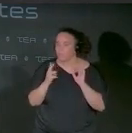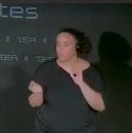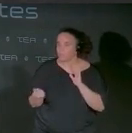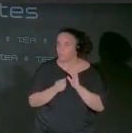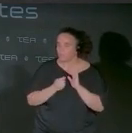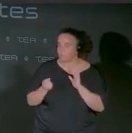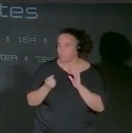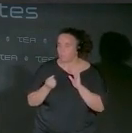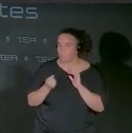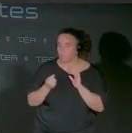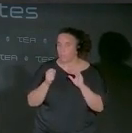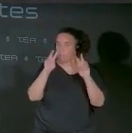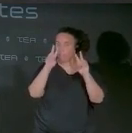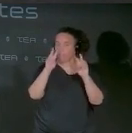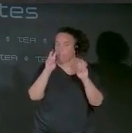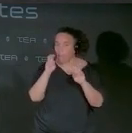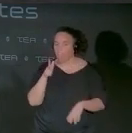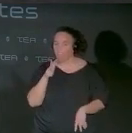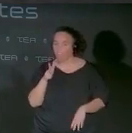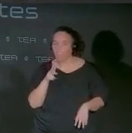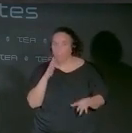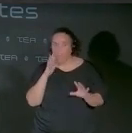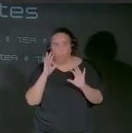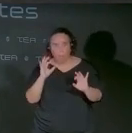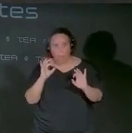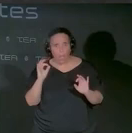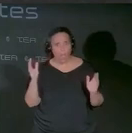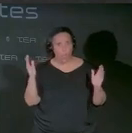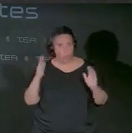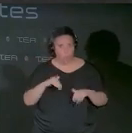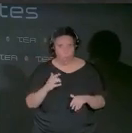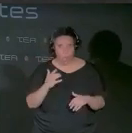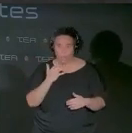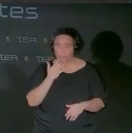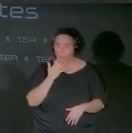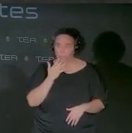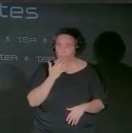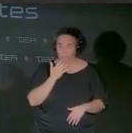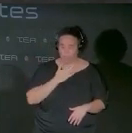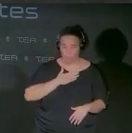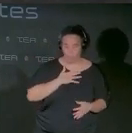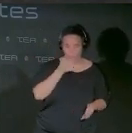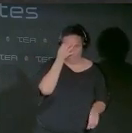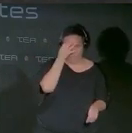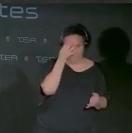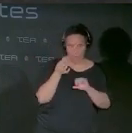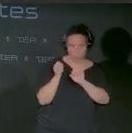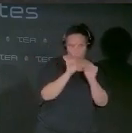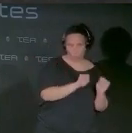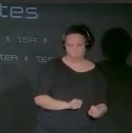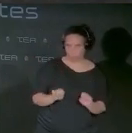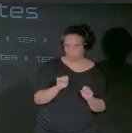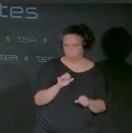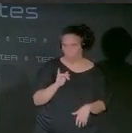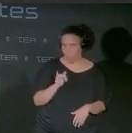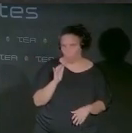data. So game studios can absolutely use it if they set up, these are how we want our villages to